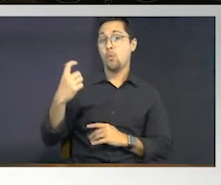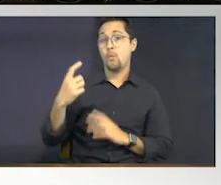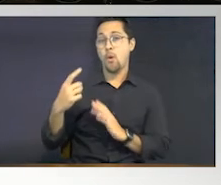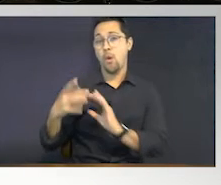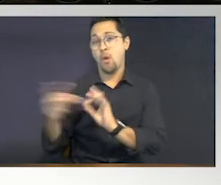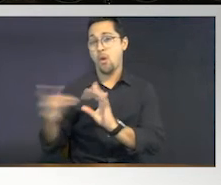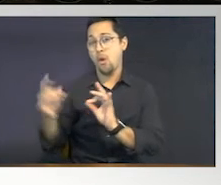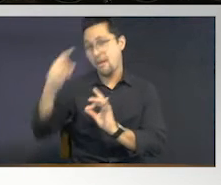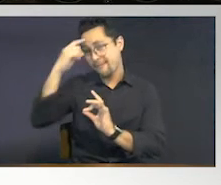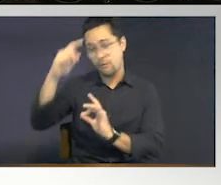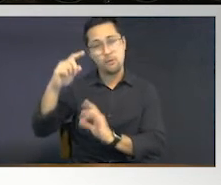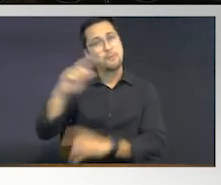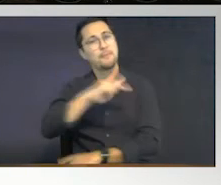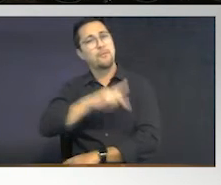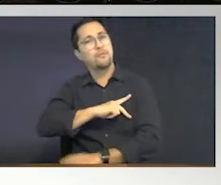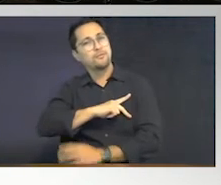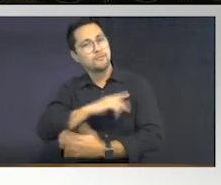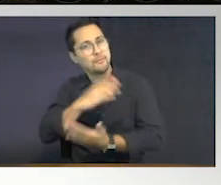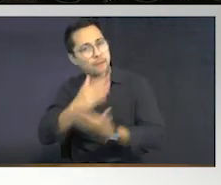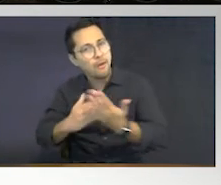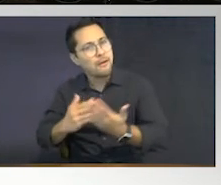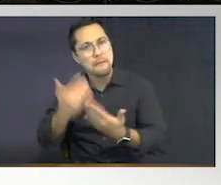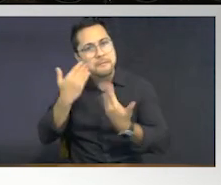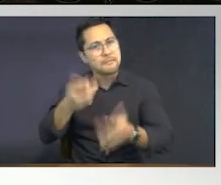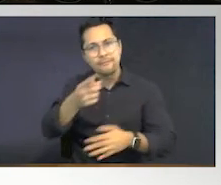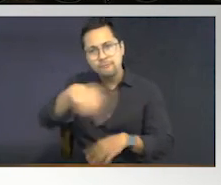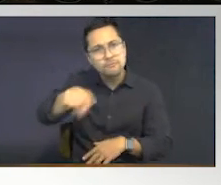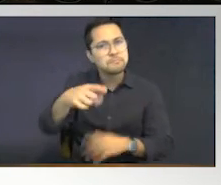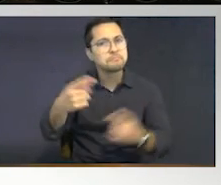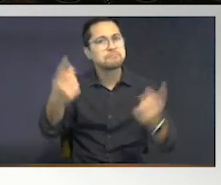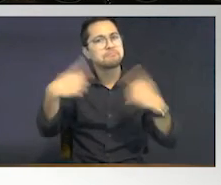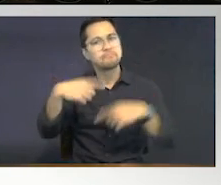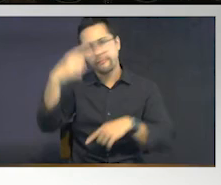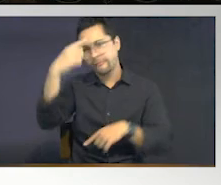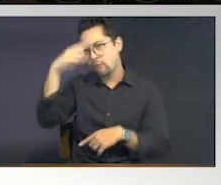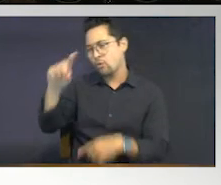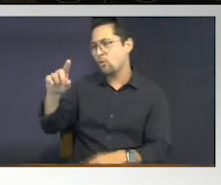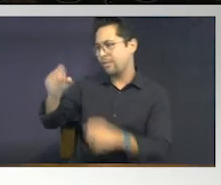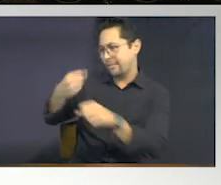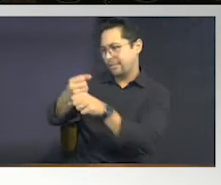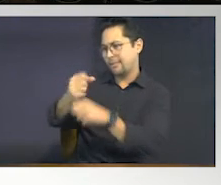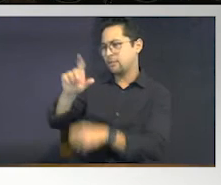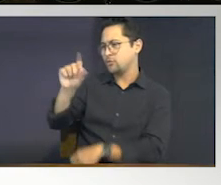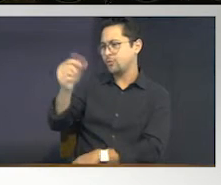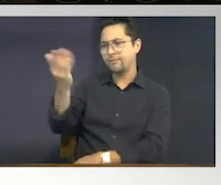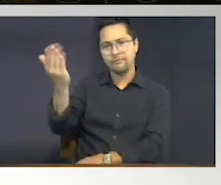to the personal piece. So I don't know if any of you were here in 2015, but